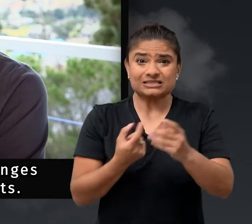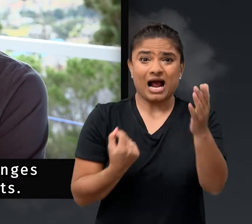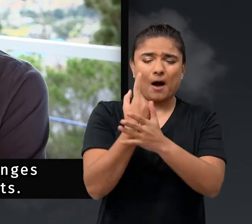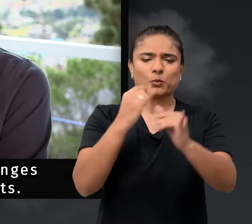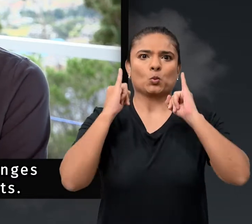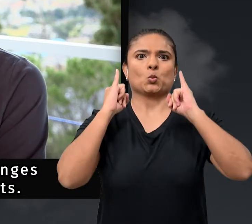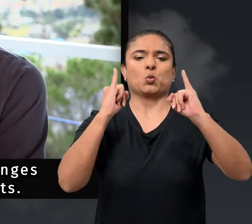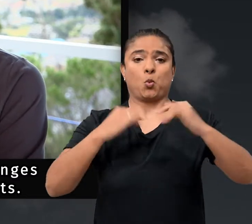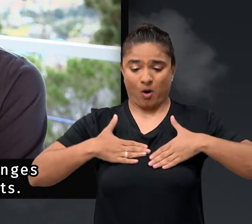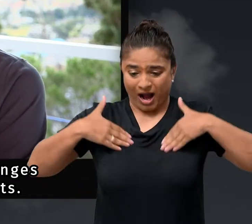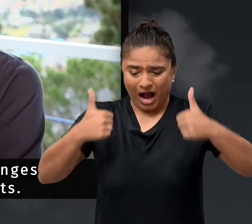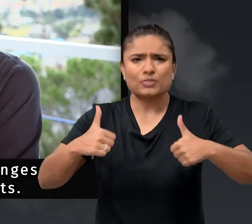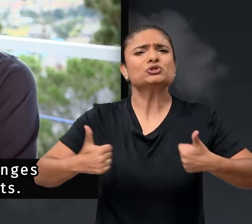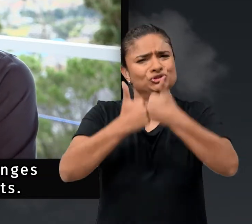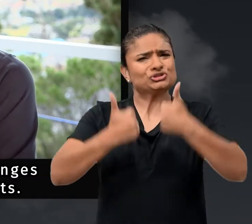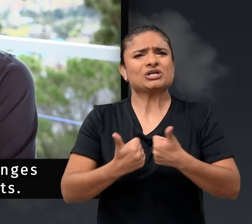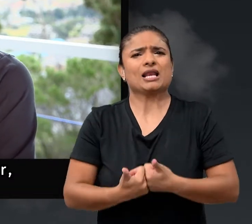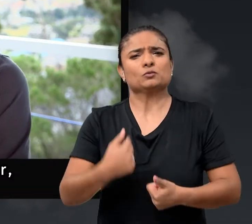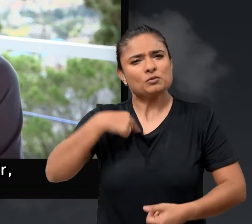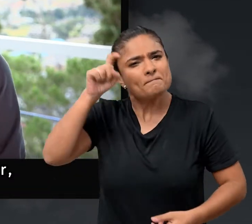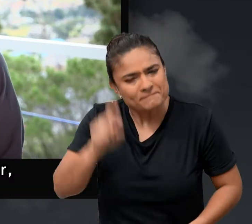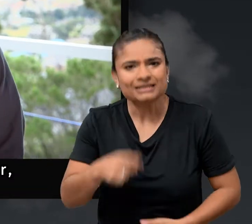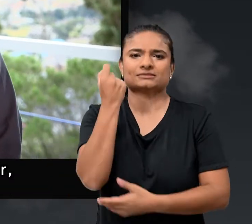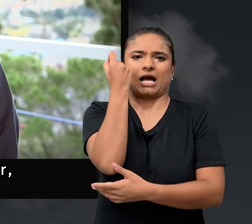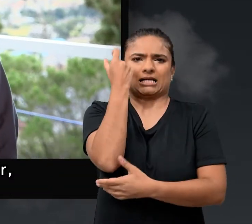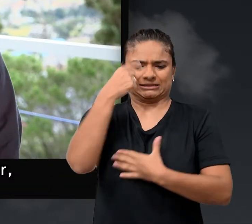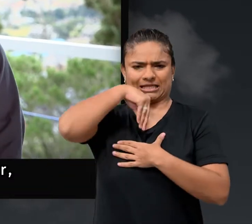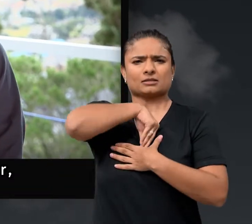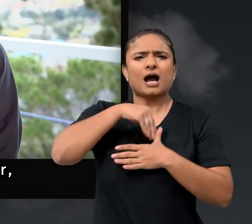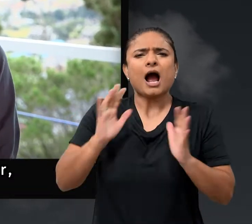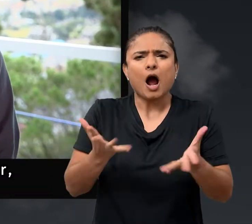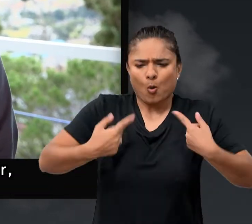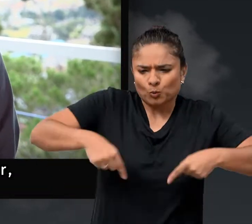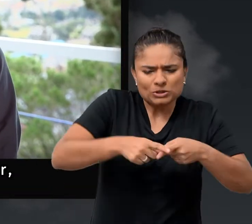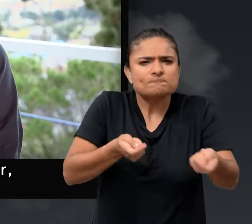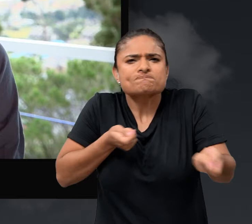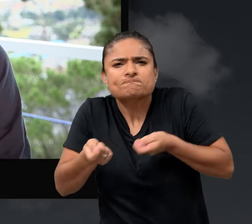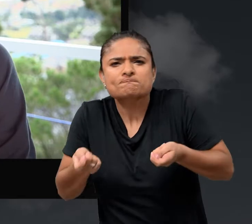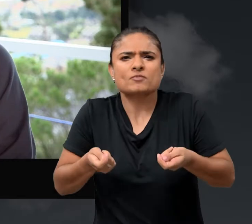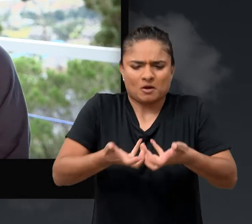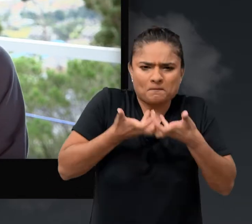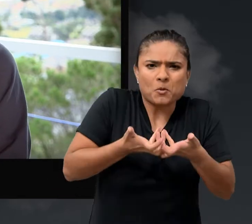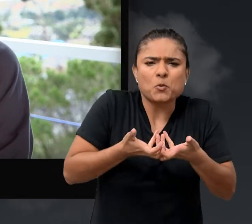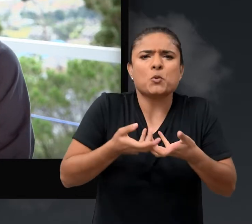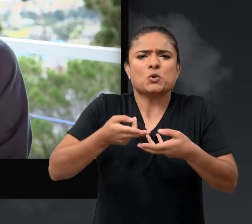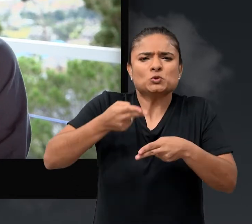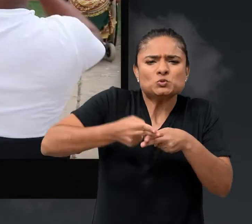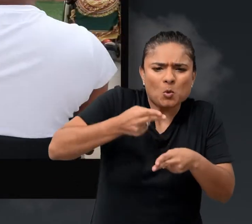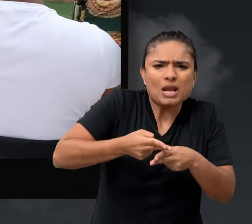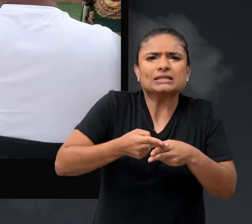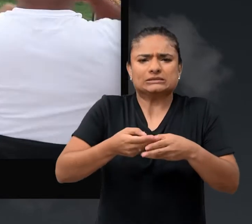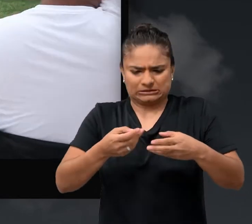comes to health components, as in how to manage your bladder, how to manage your bowel, how to look after your